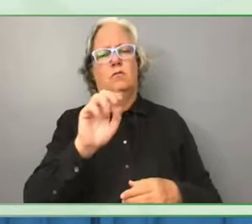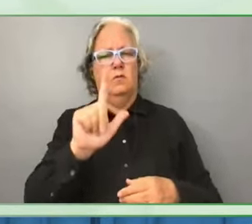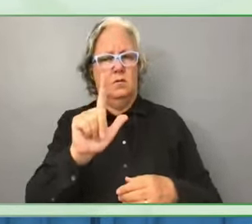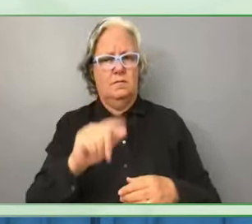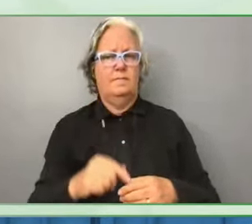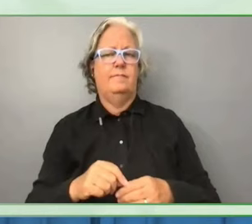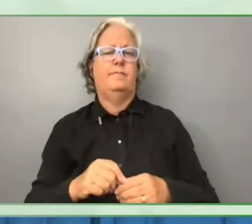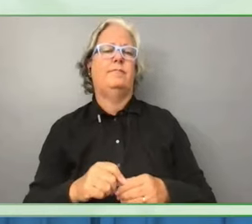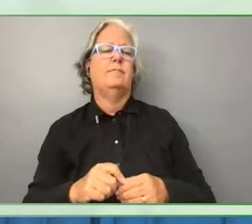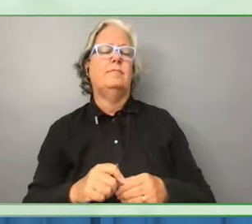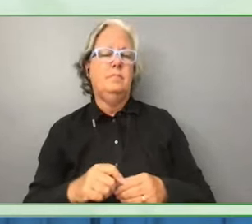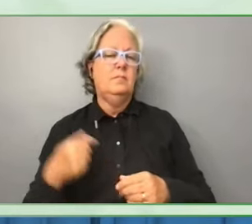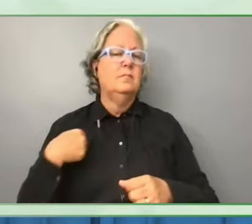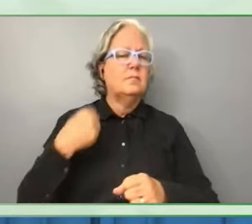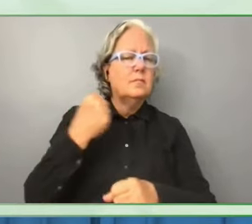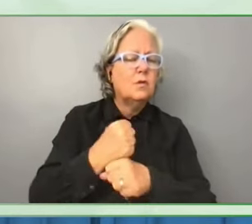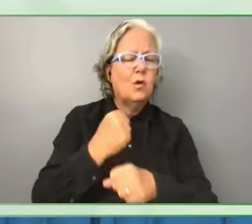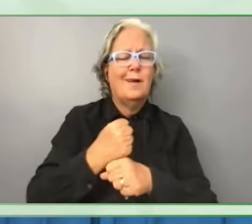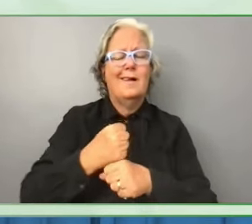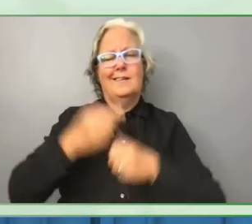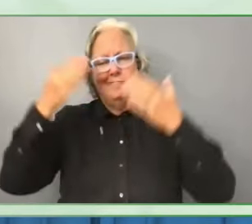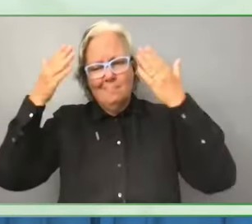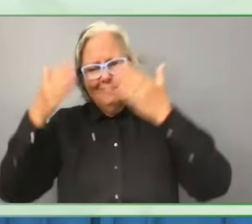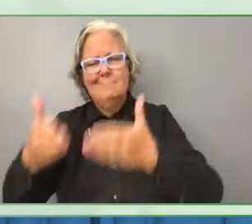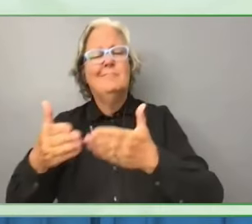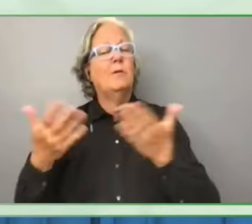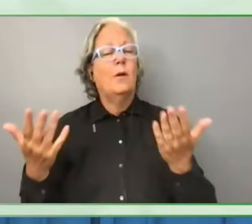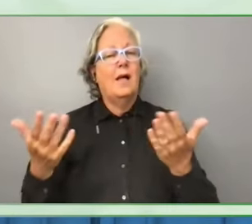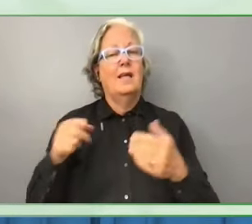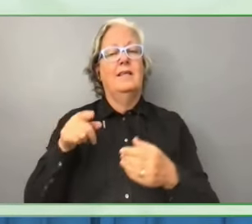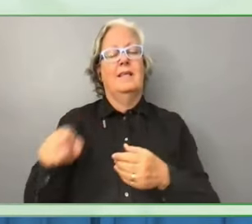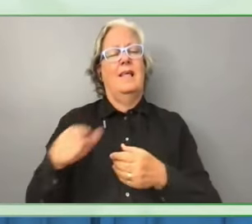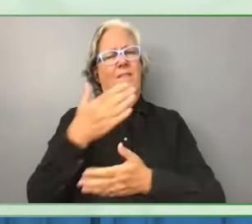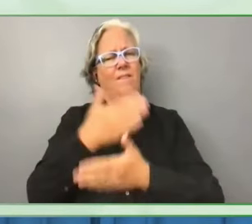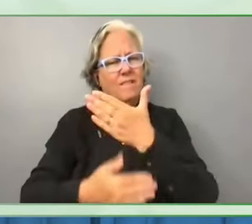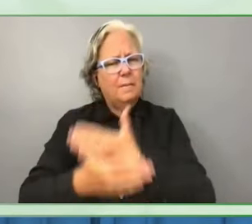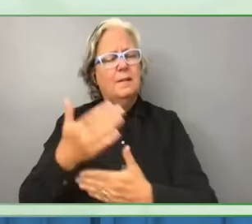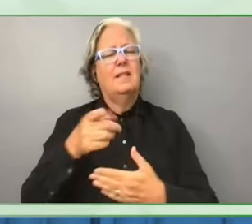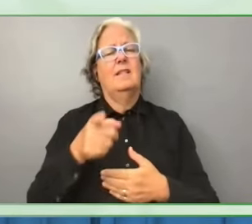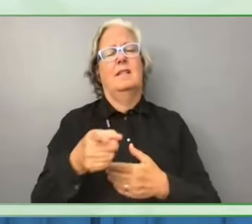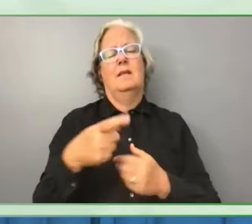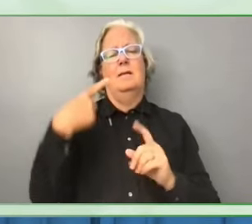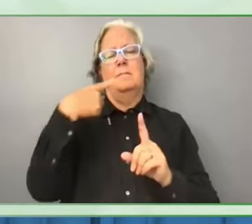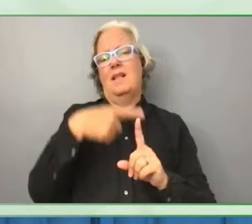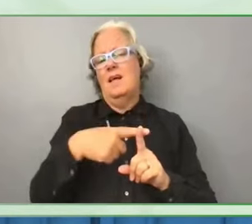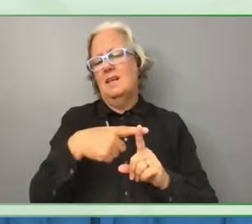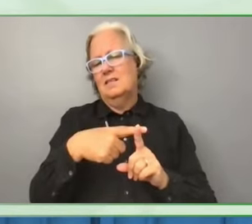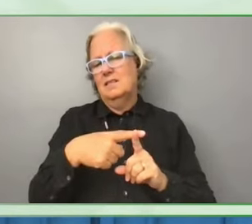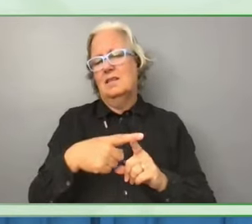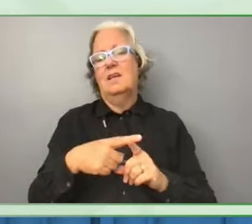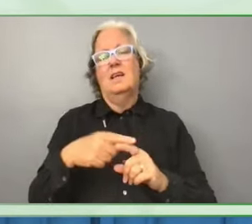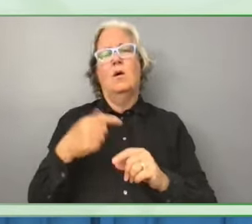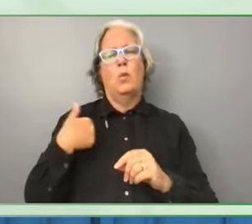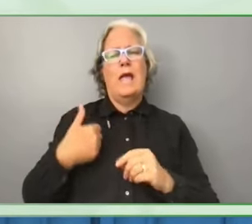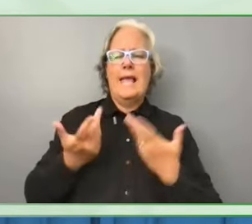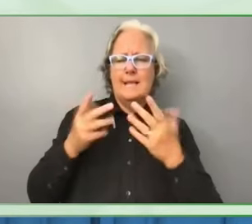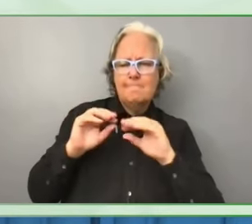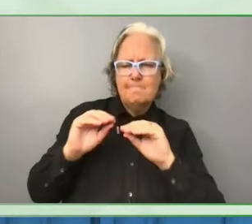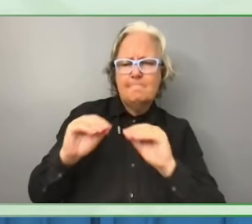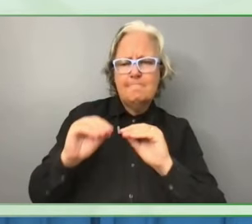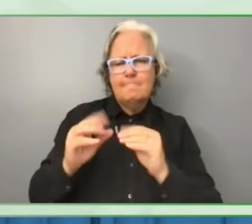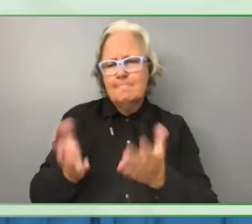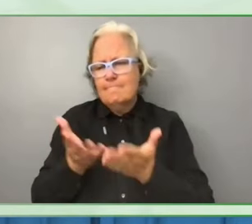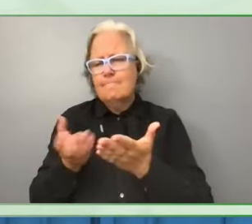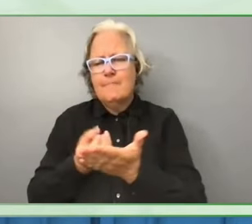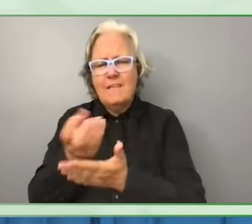rights of people and with disability and leprosy, including of issue of sexual and reproductive health.